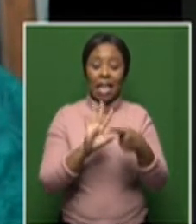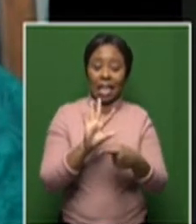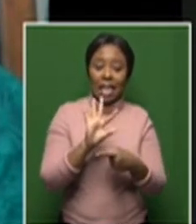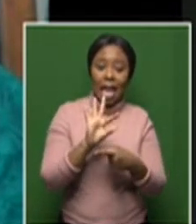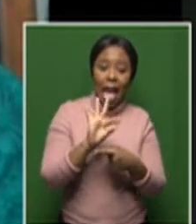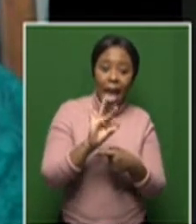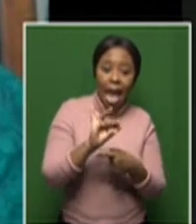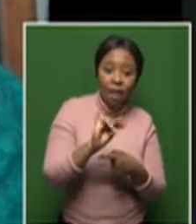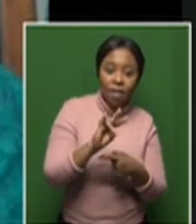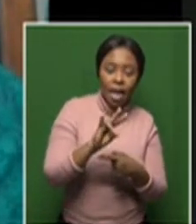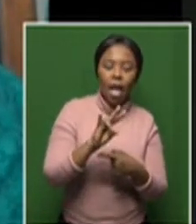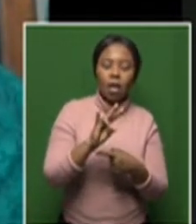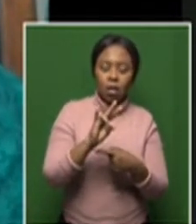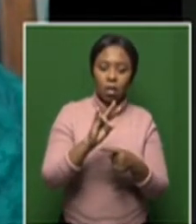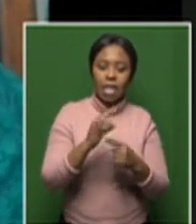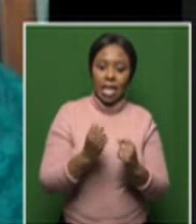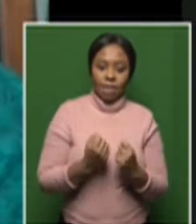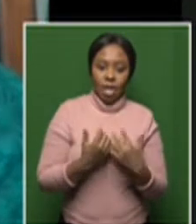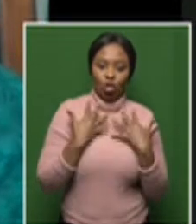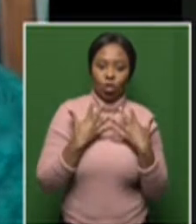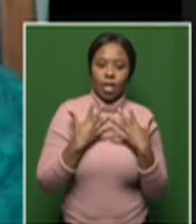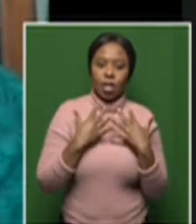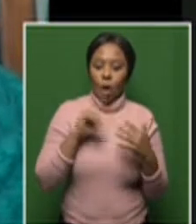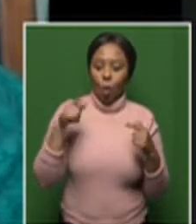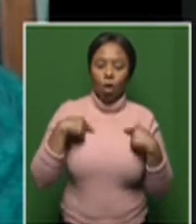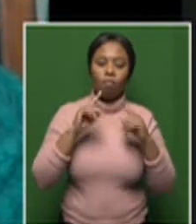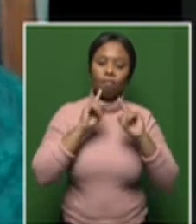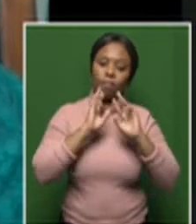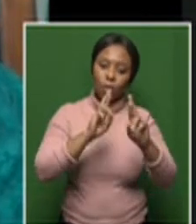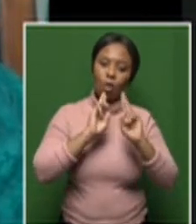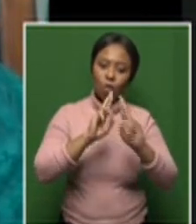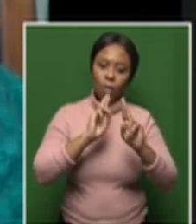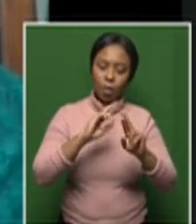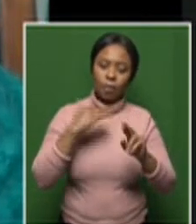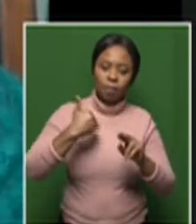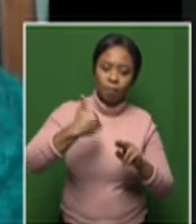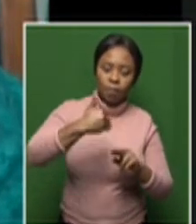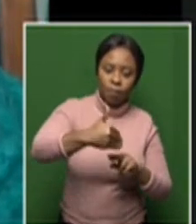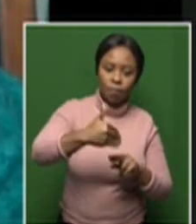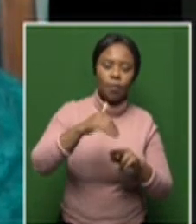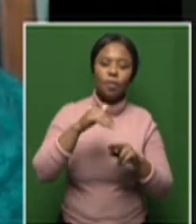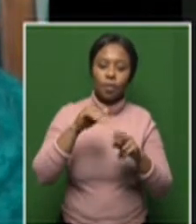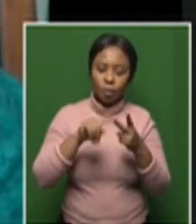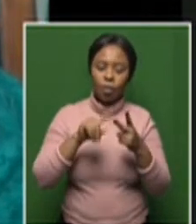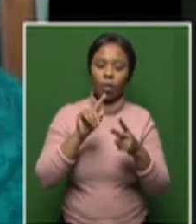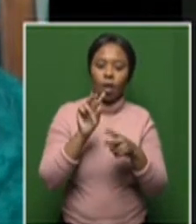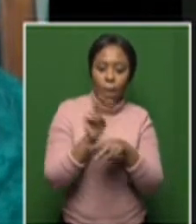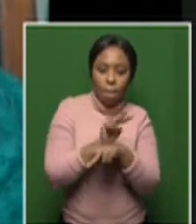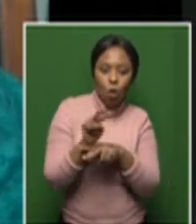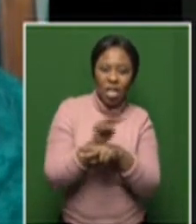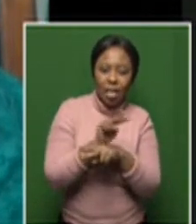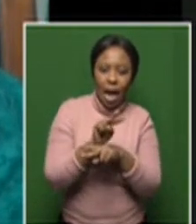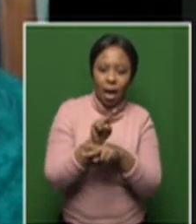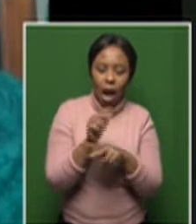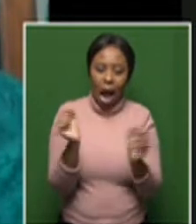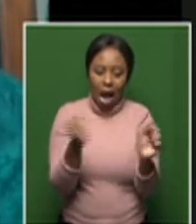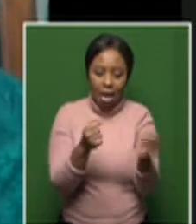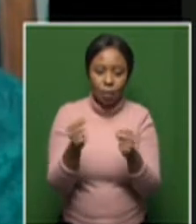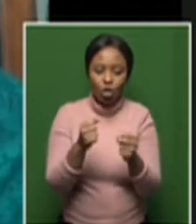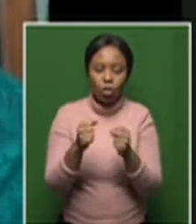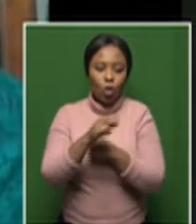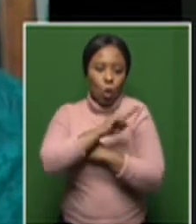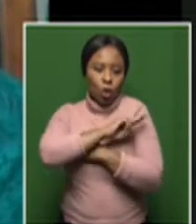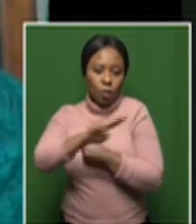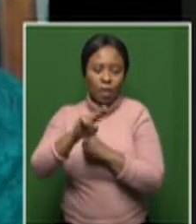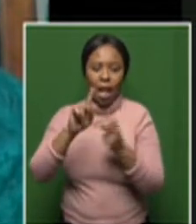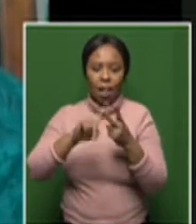we report in terms of the infection numbers, the admission rates monitored in terms of the hospital's admission rates, the